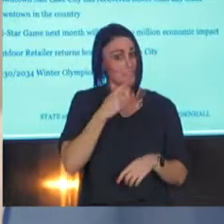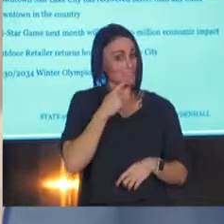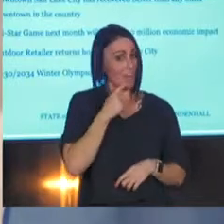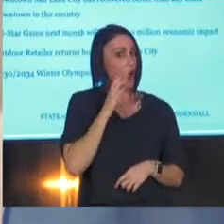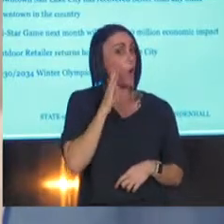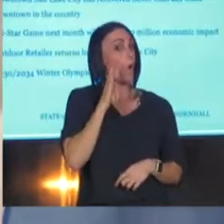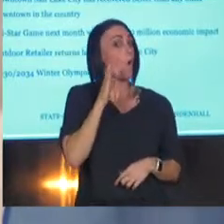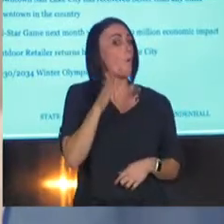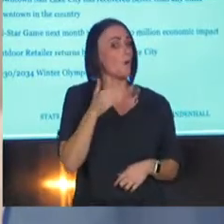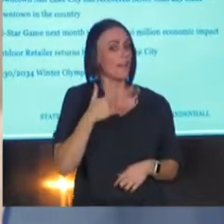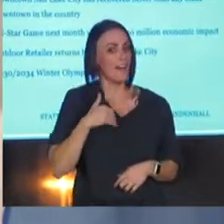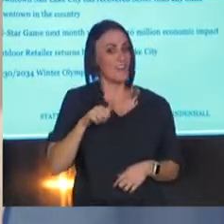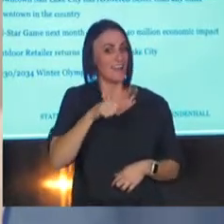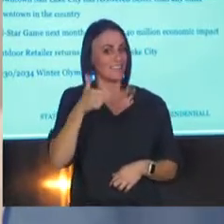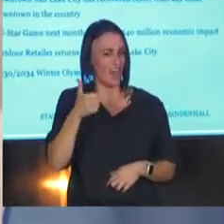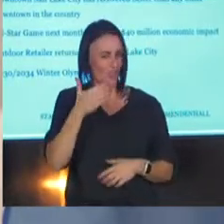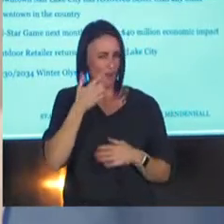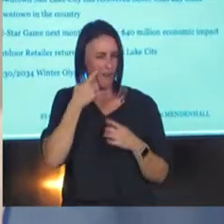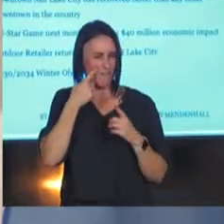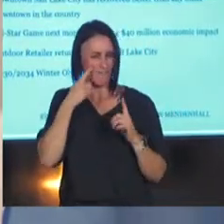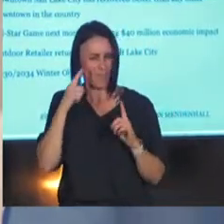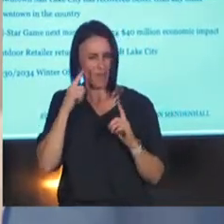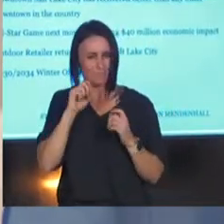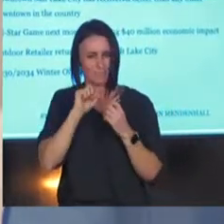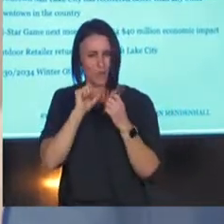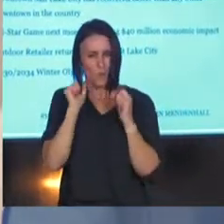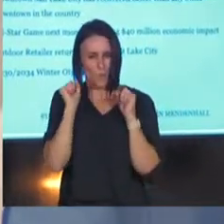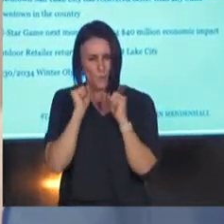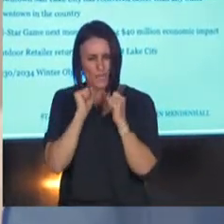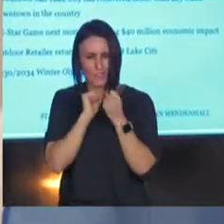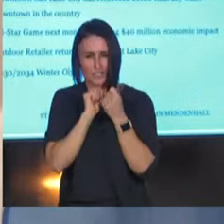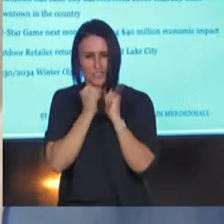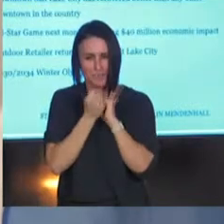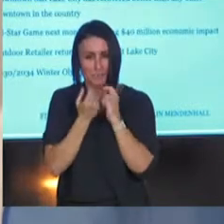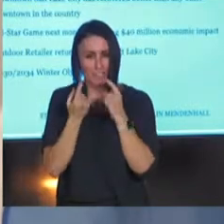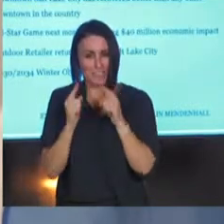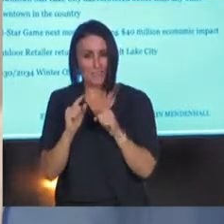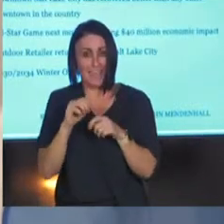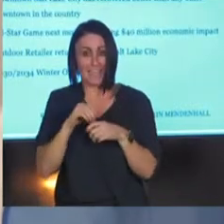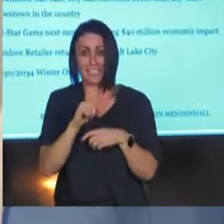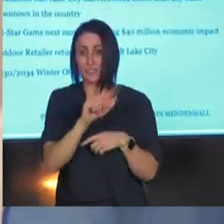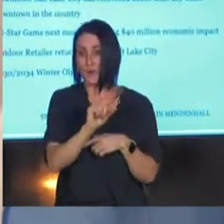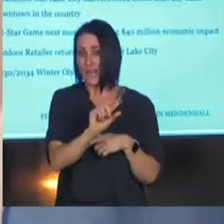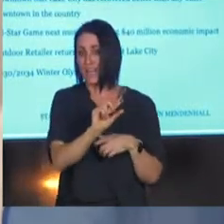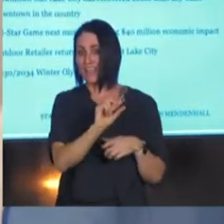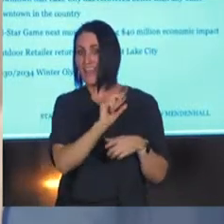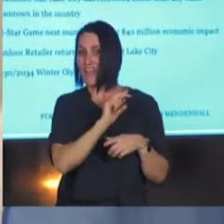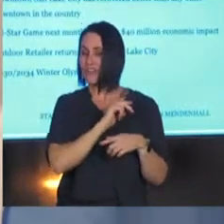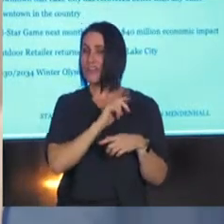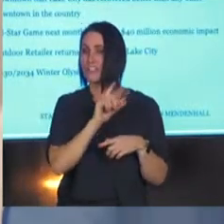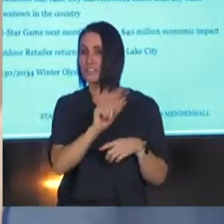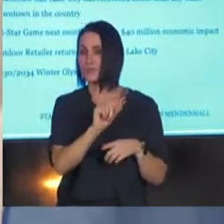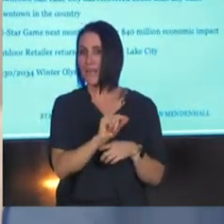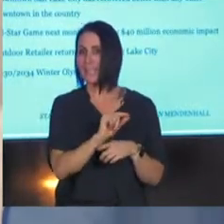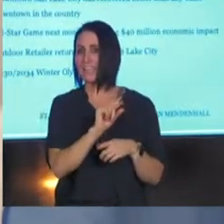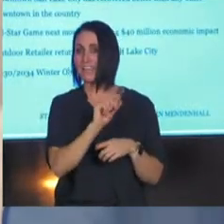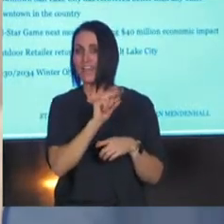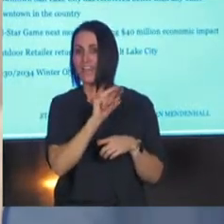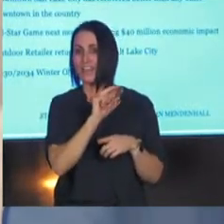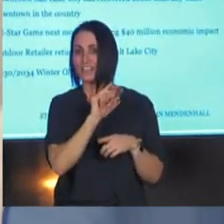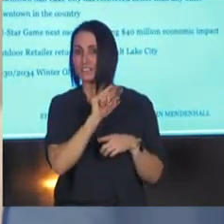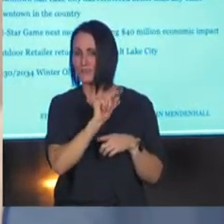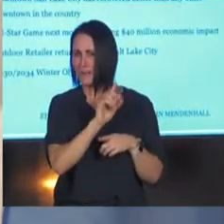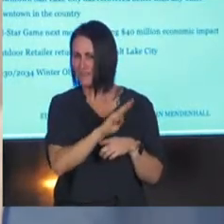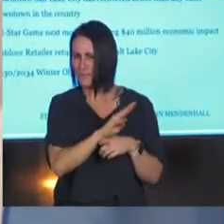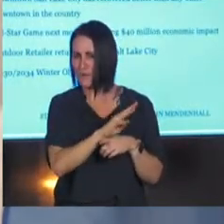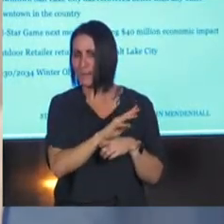we're going to get another well-known winter sports event to come back to our city in 2030 or 2034.